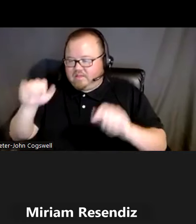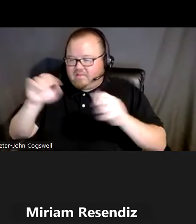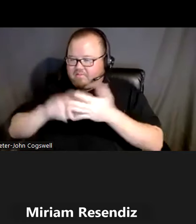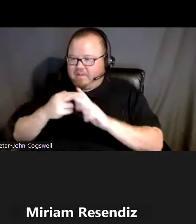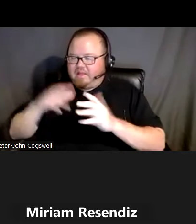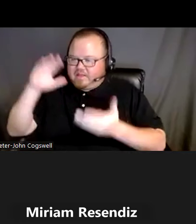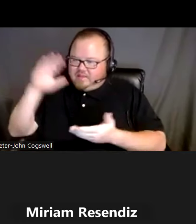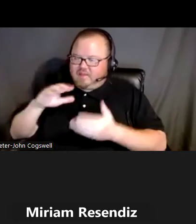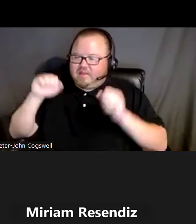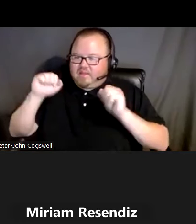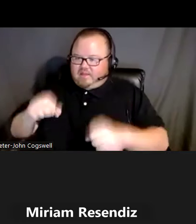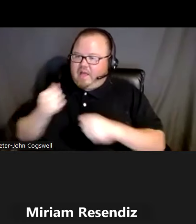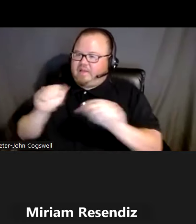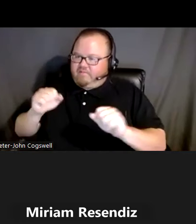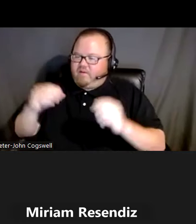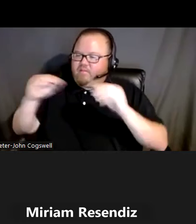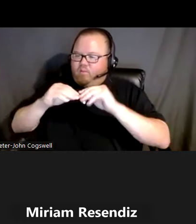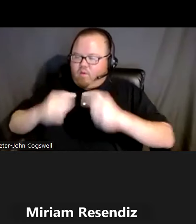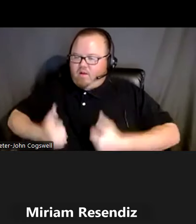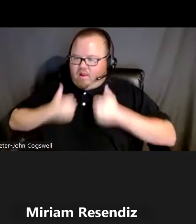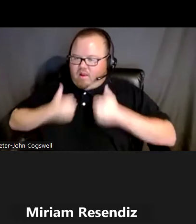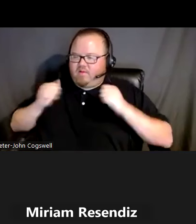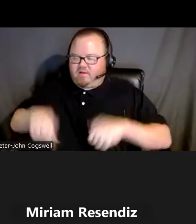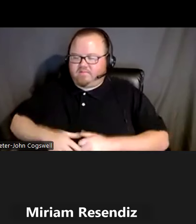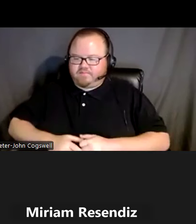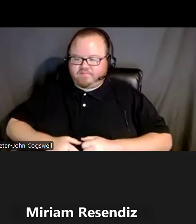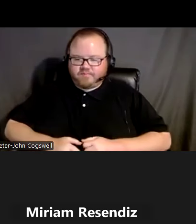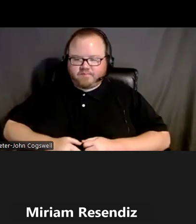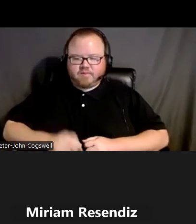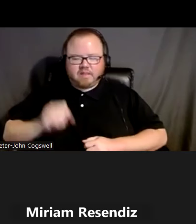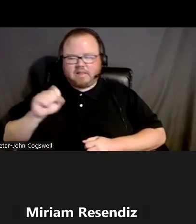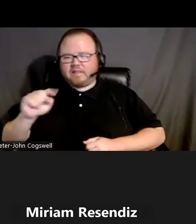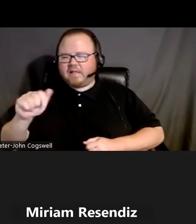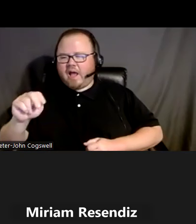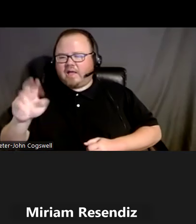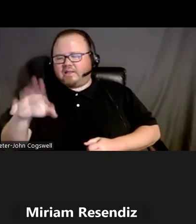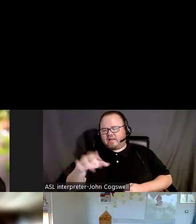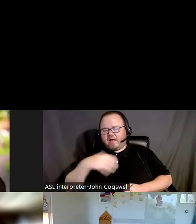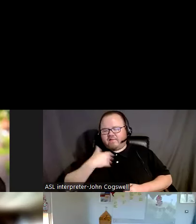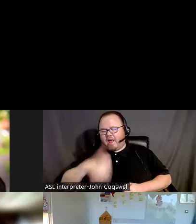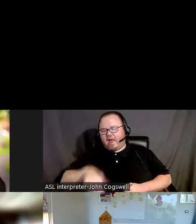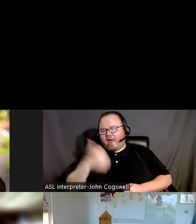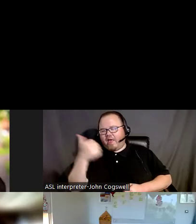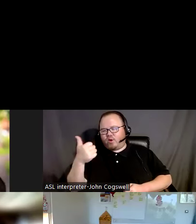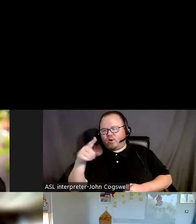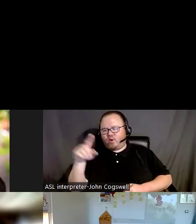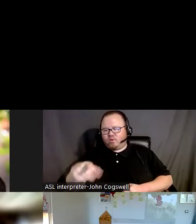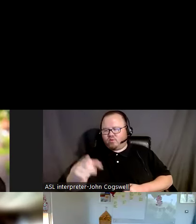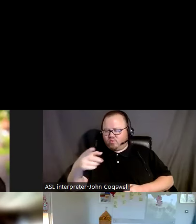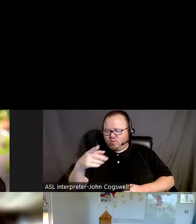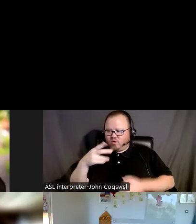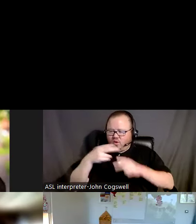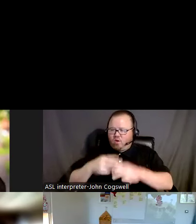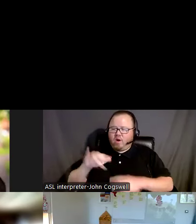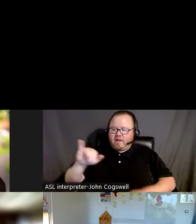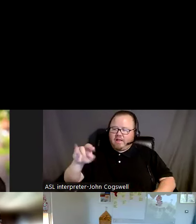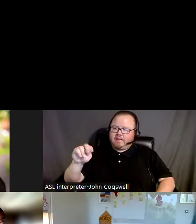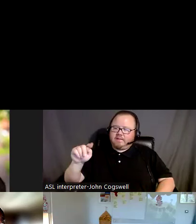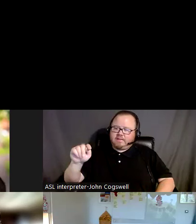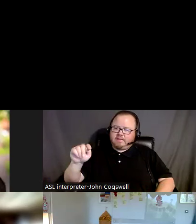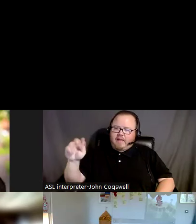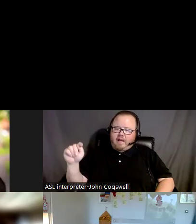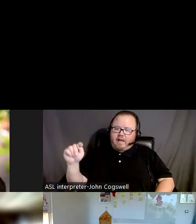So moving on to the next slide. And Stan, there was another question here. Would you consider intent being similar